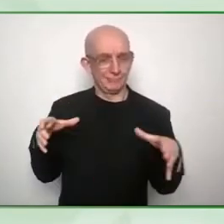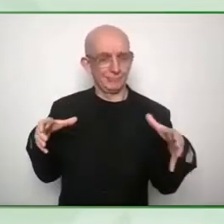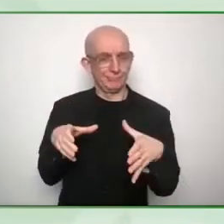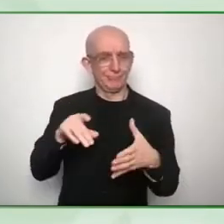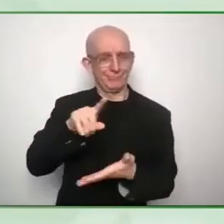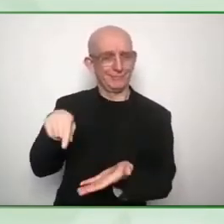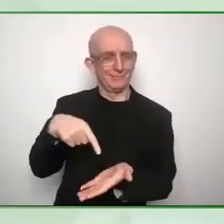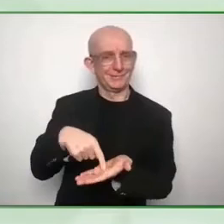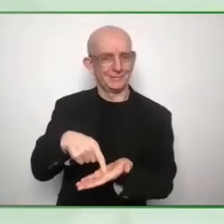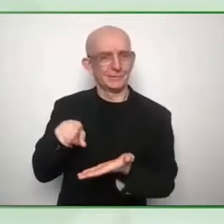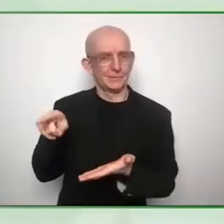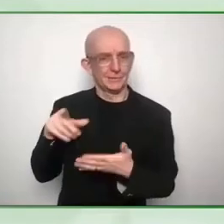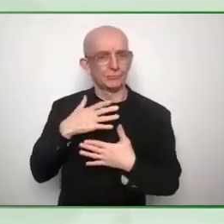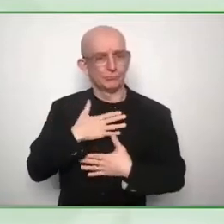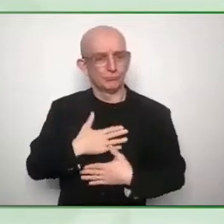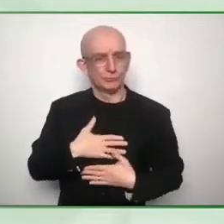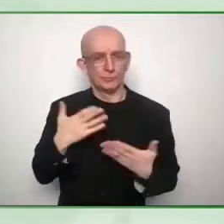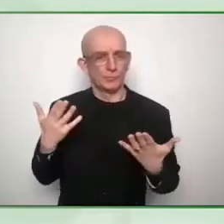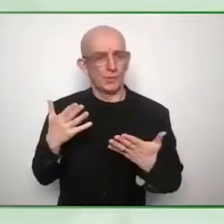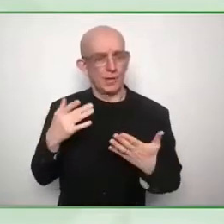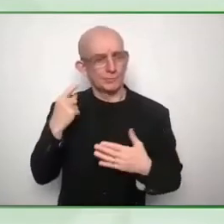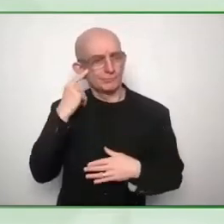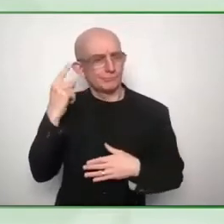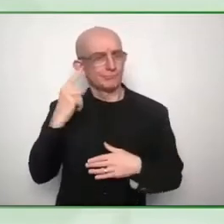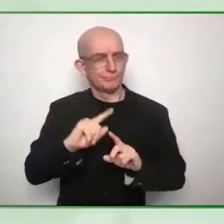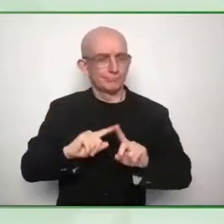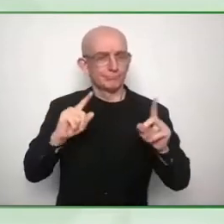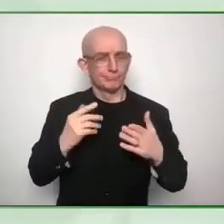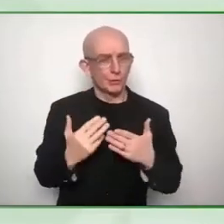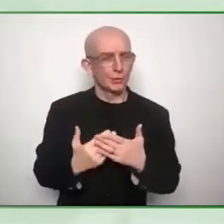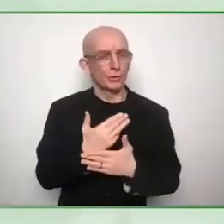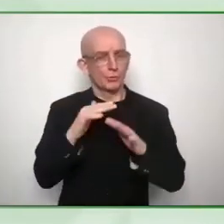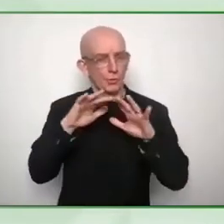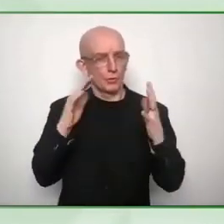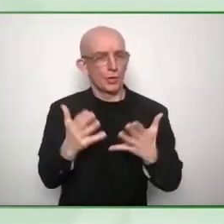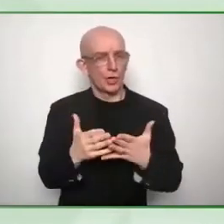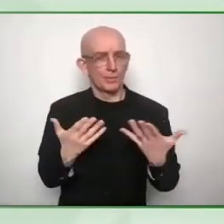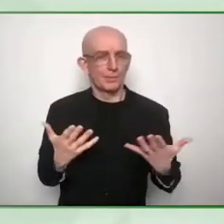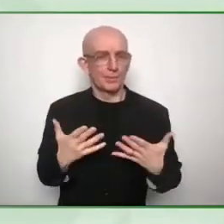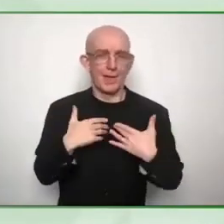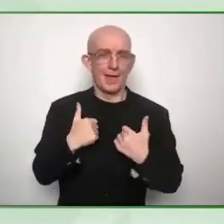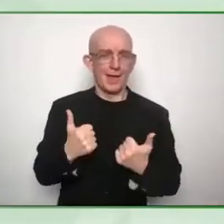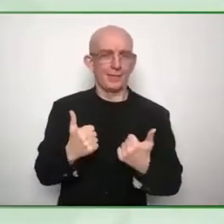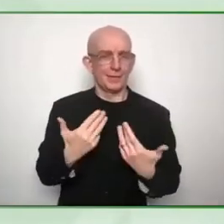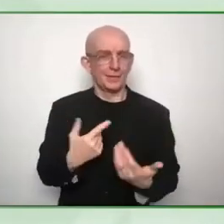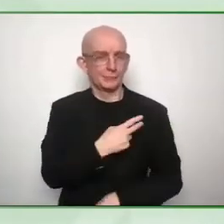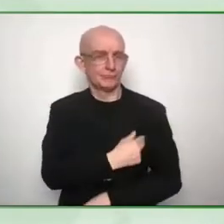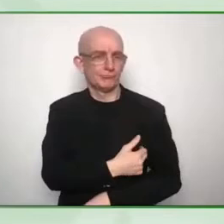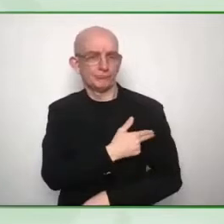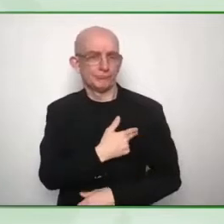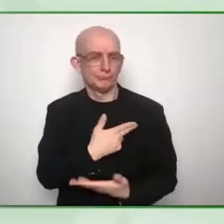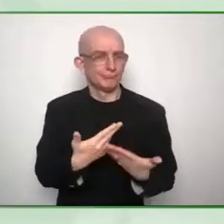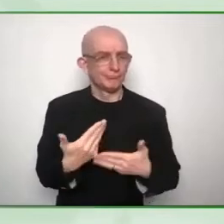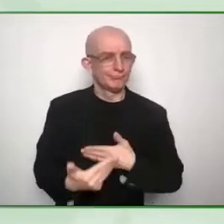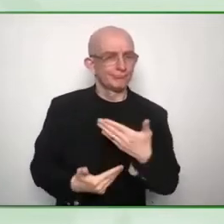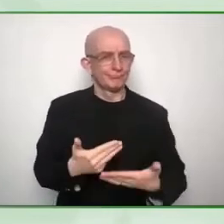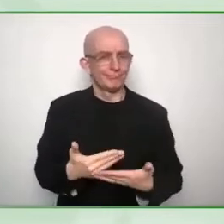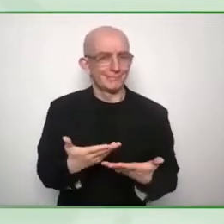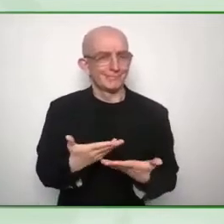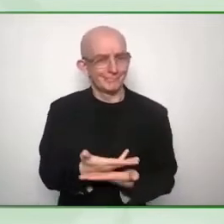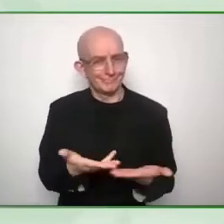inclusive diplomacy, interdisciplinary education, research, and strategic partners. So we're hoping to be able